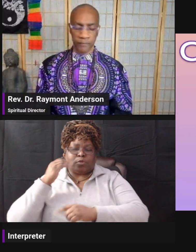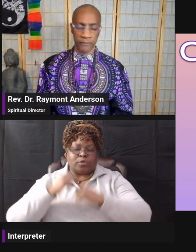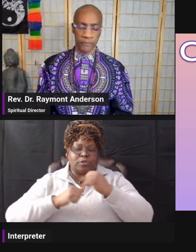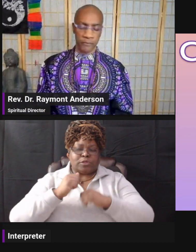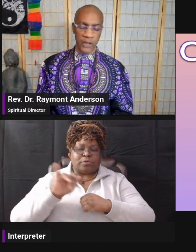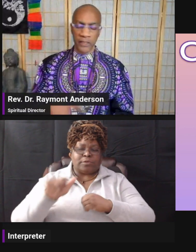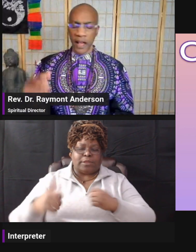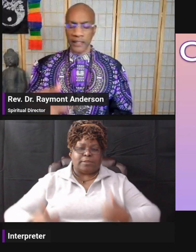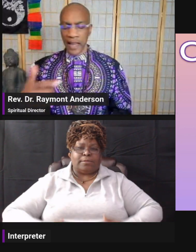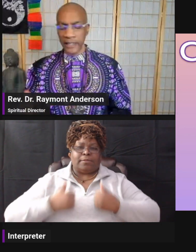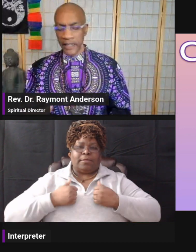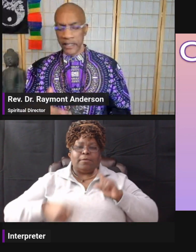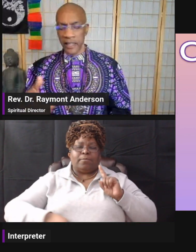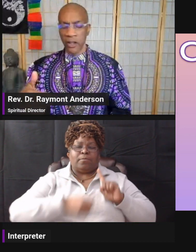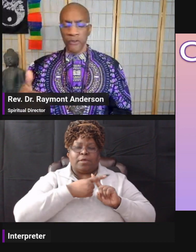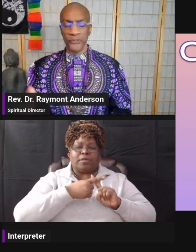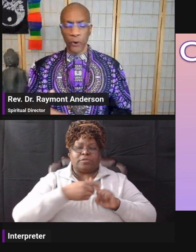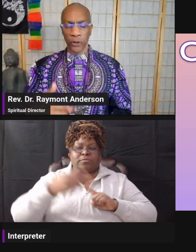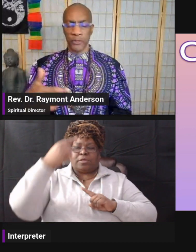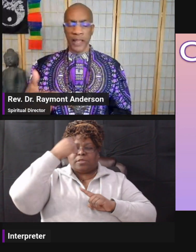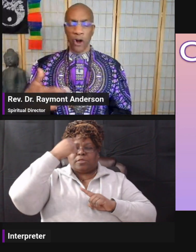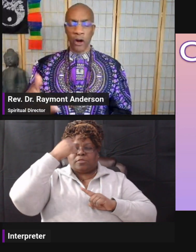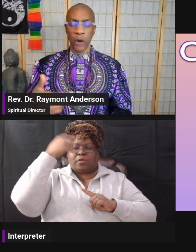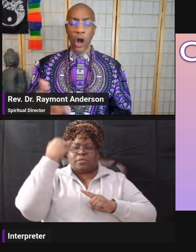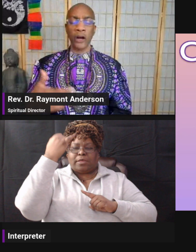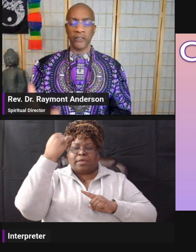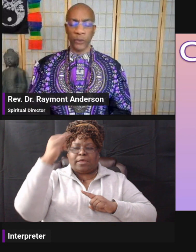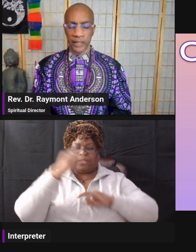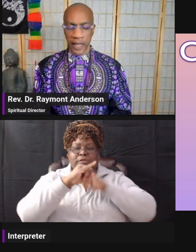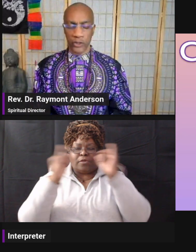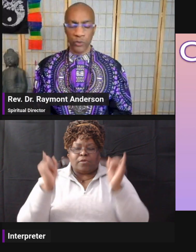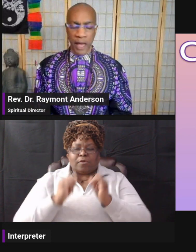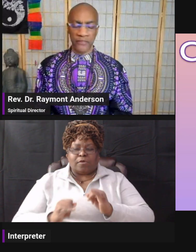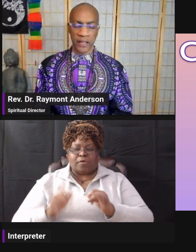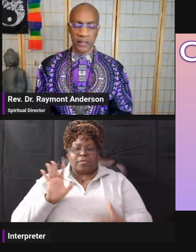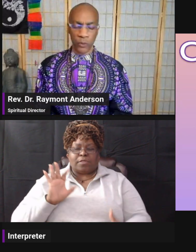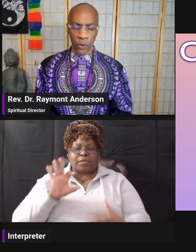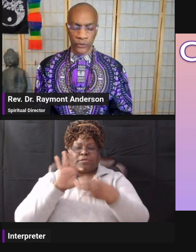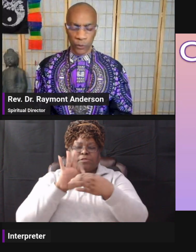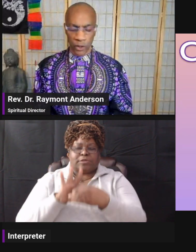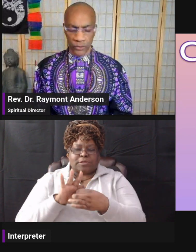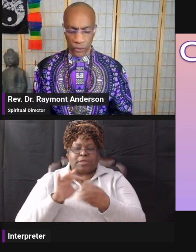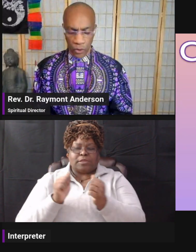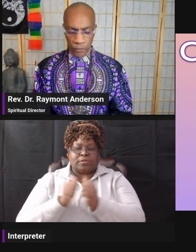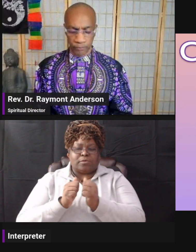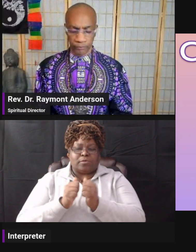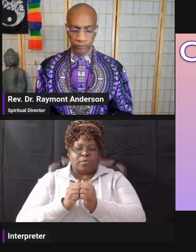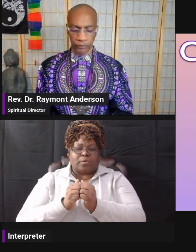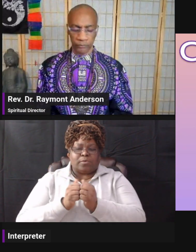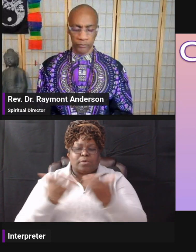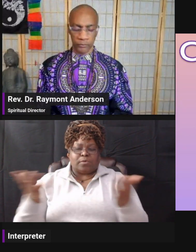life-affirming, thoughts and ideas and forms that are part of what it takes to manifest a world that works for